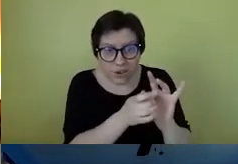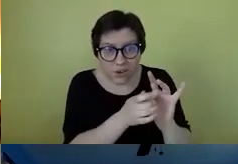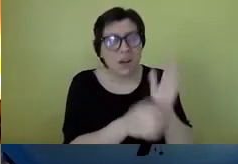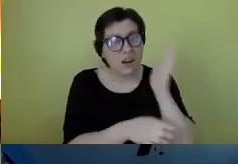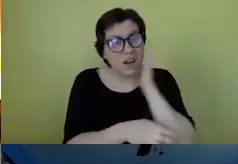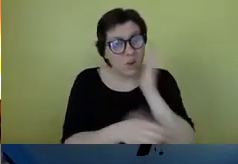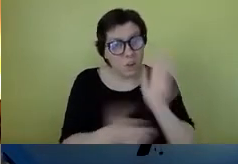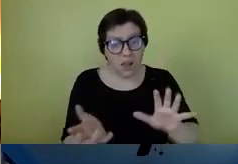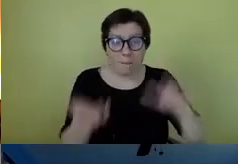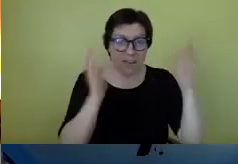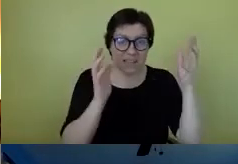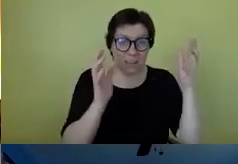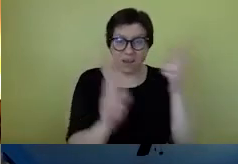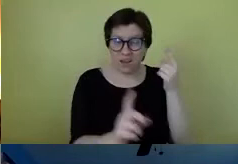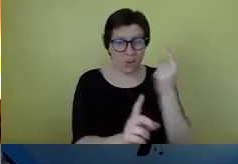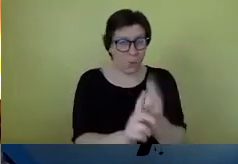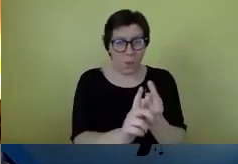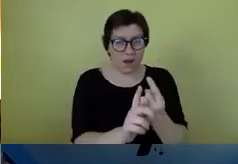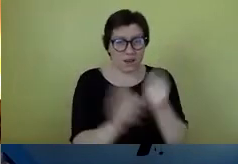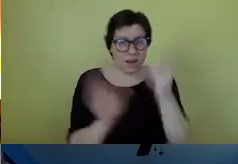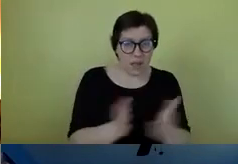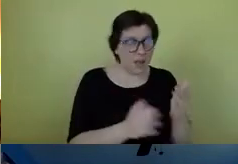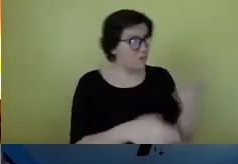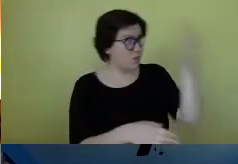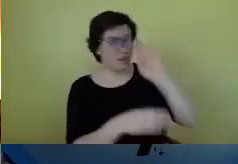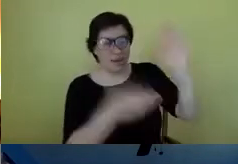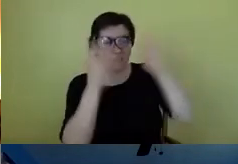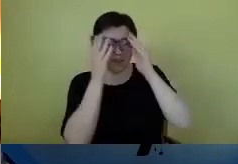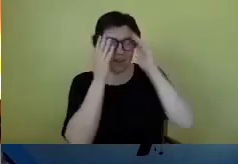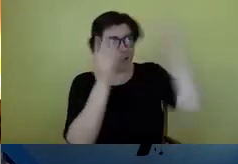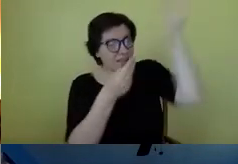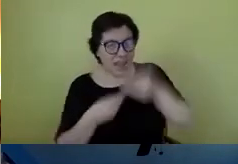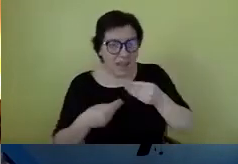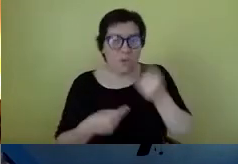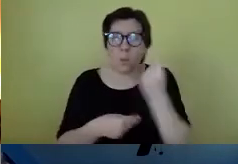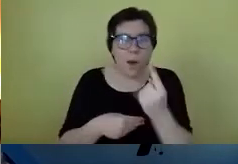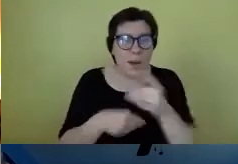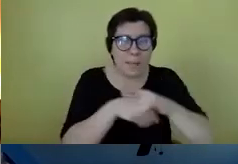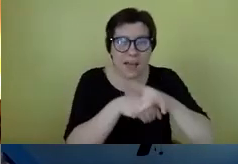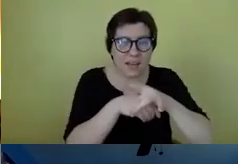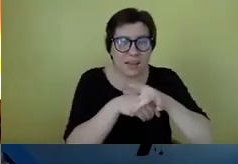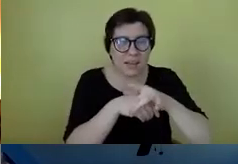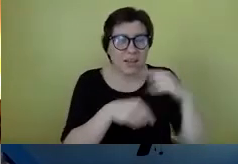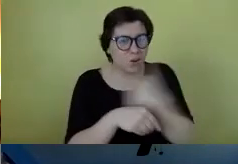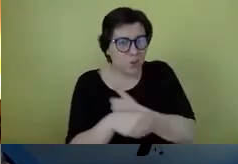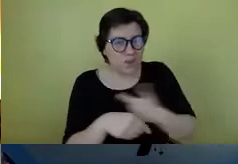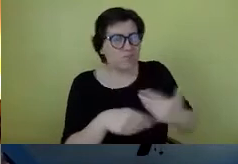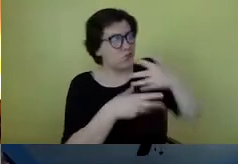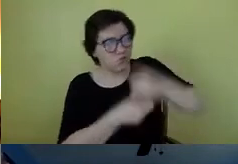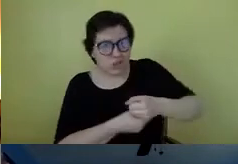the one plan that God gave us, which says that you are entrusted with